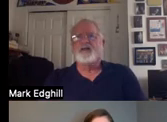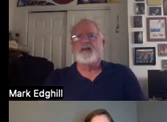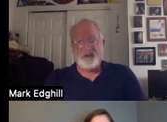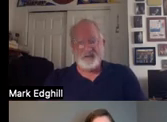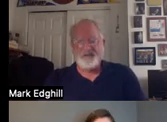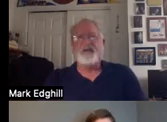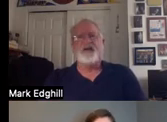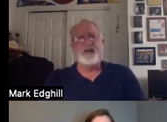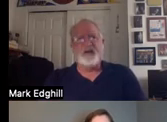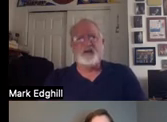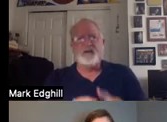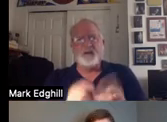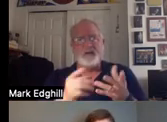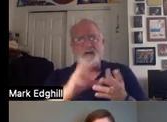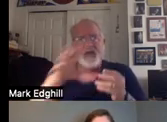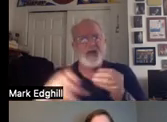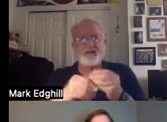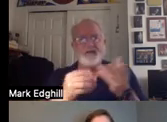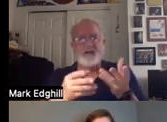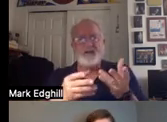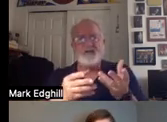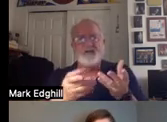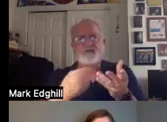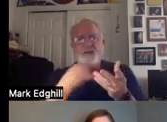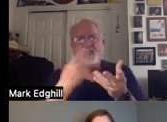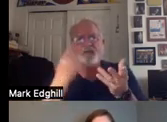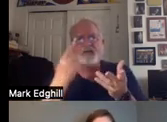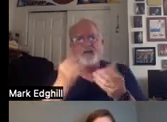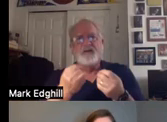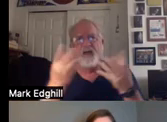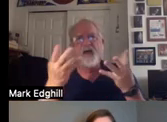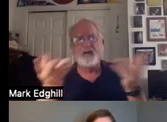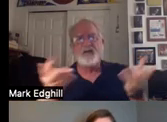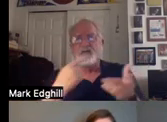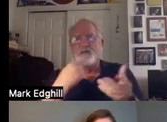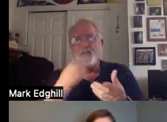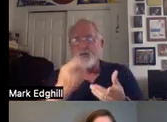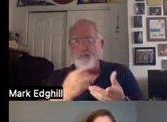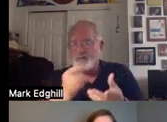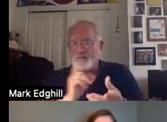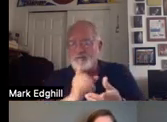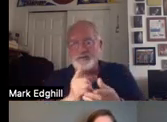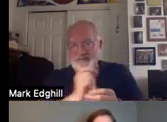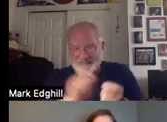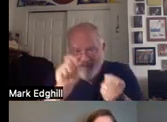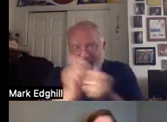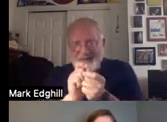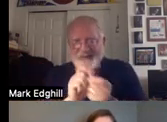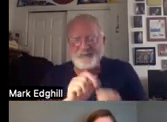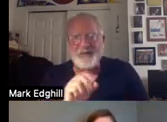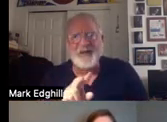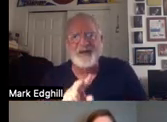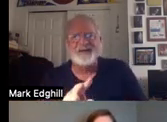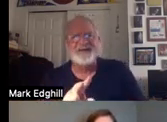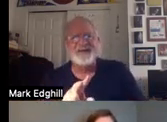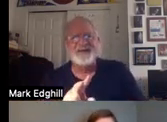Scorpions there. And he added, like, this is what I would think. There's a lot he's saying that. He added, like, there's a lot of